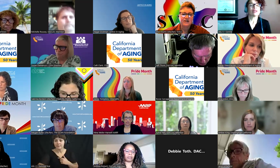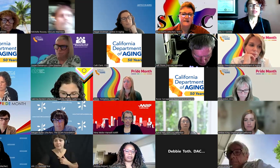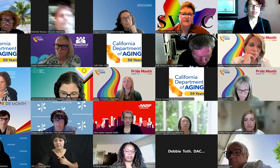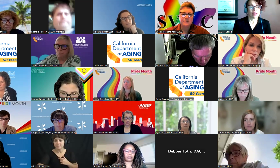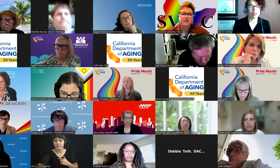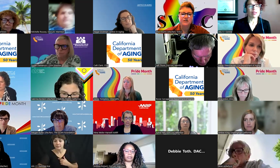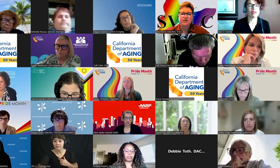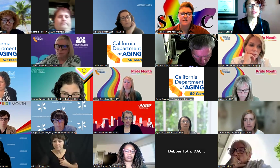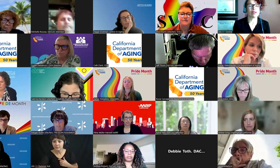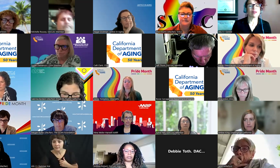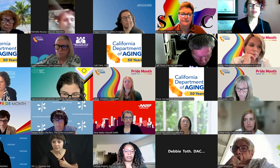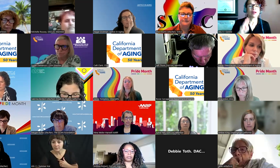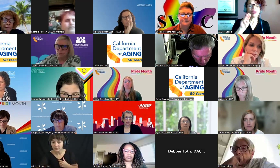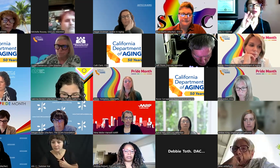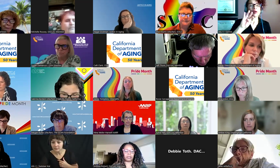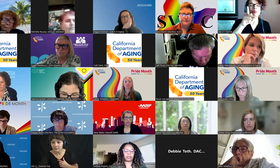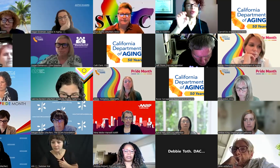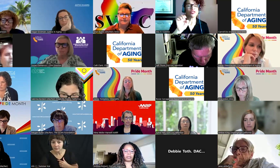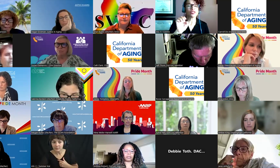Thanks, Corinne, so much. Michelle?